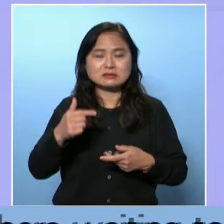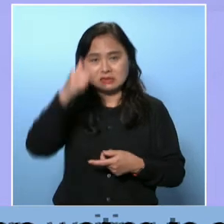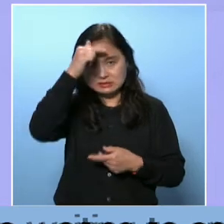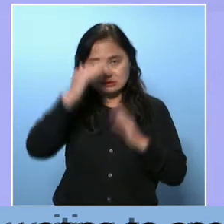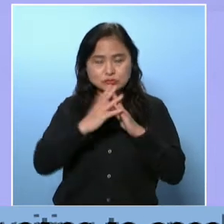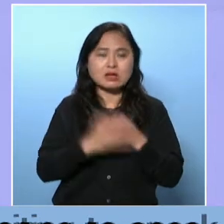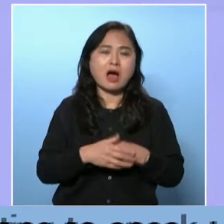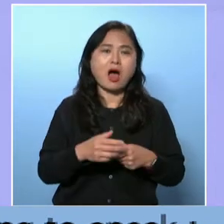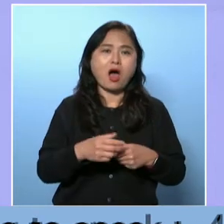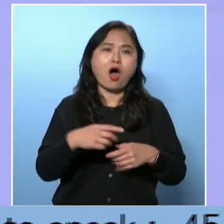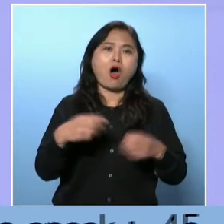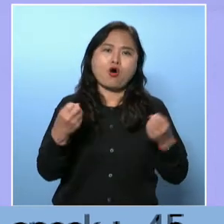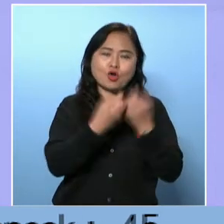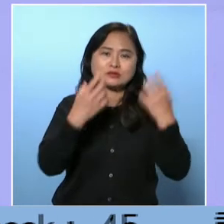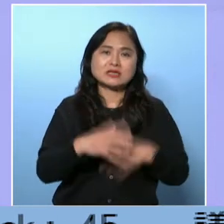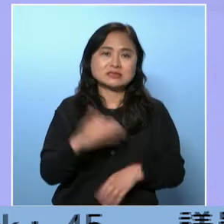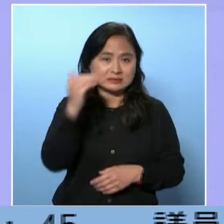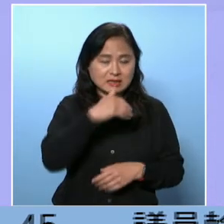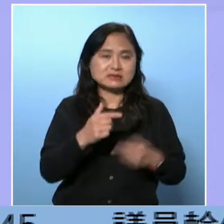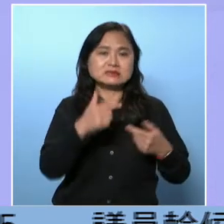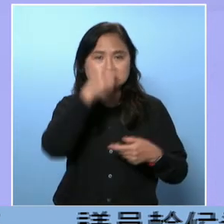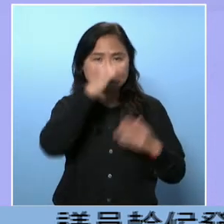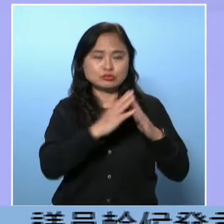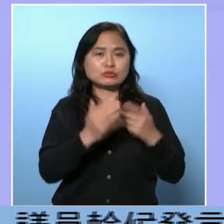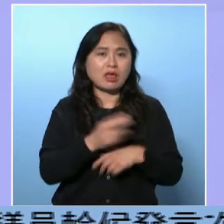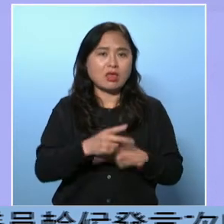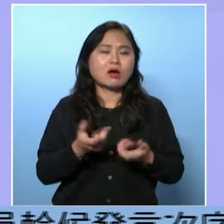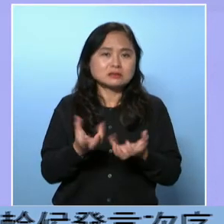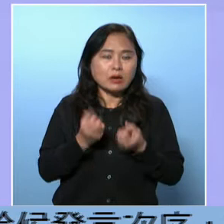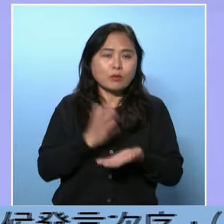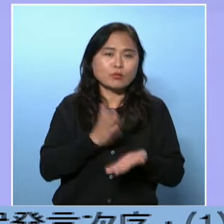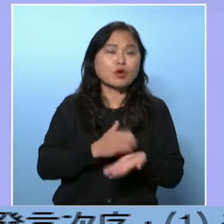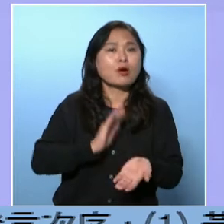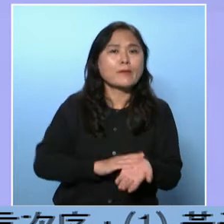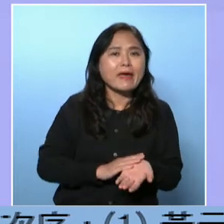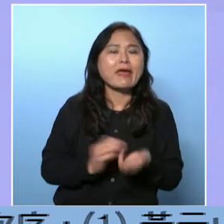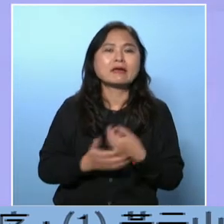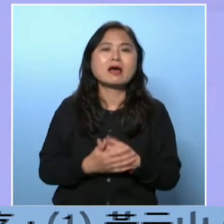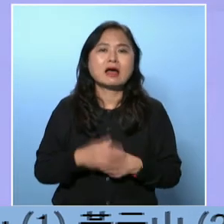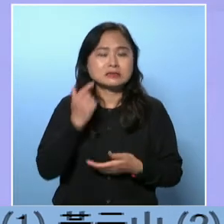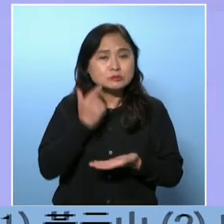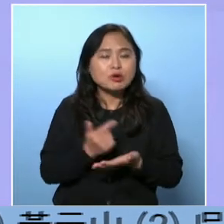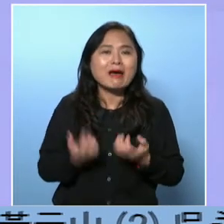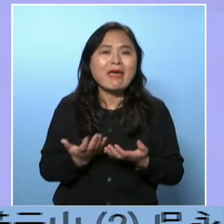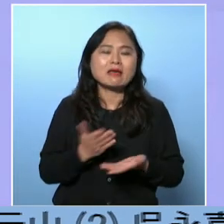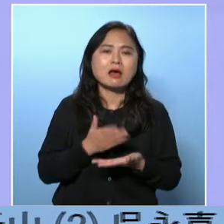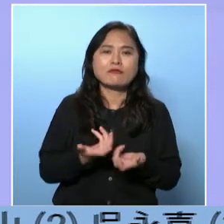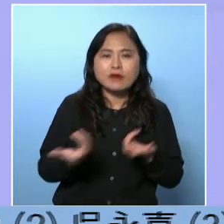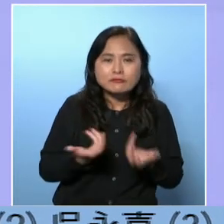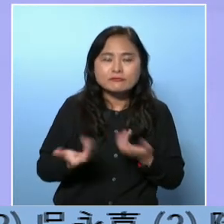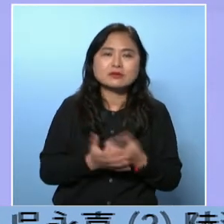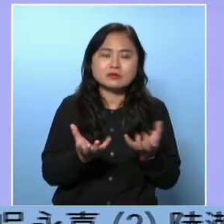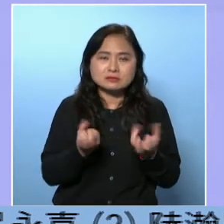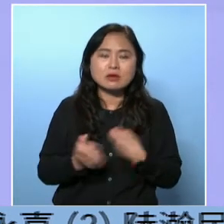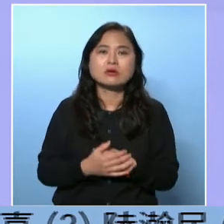built to treat patients. At this critical juncture, the government should mobilize